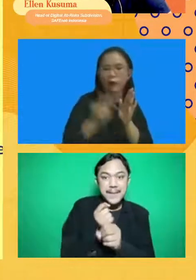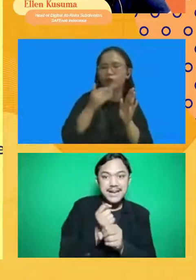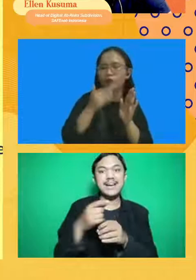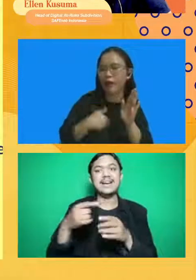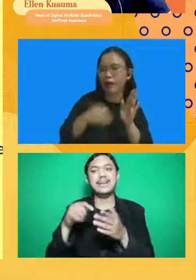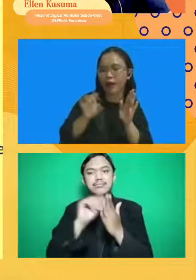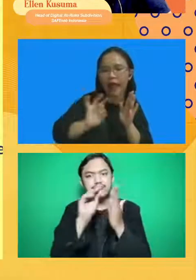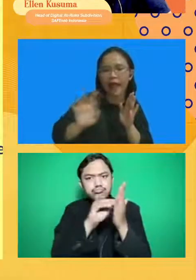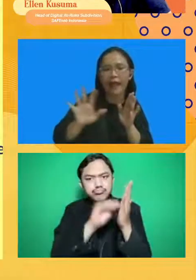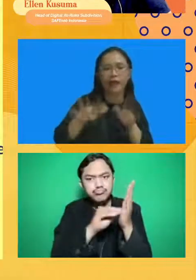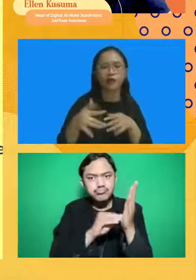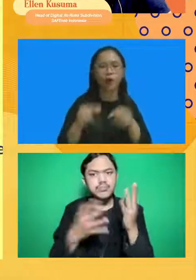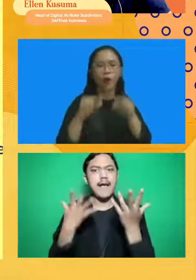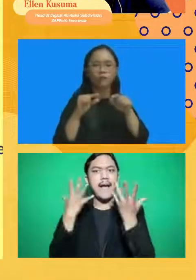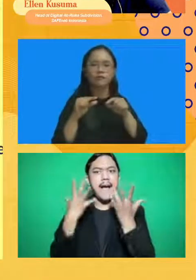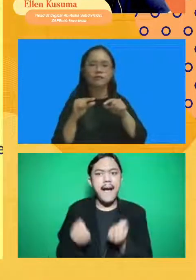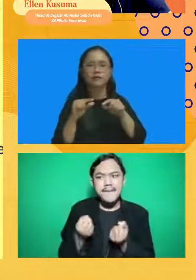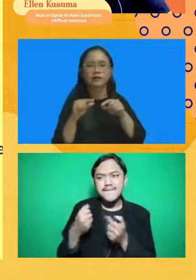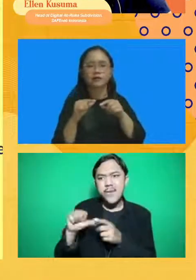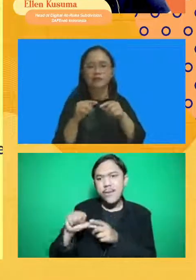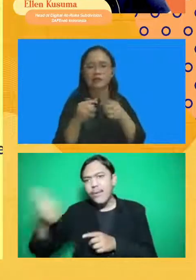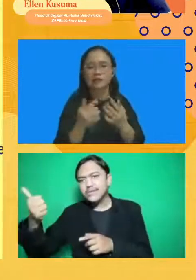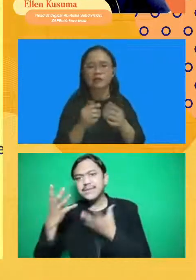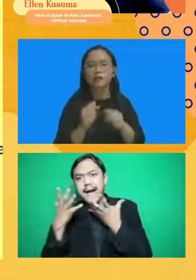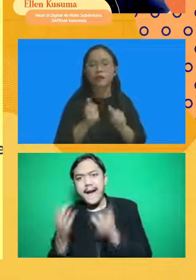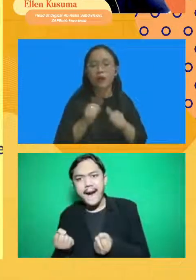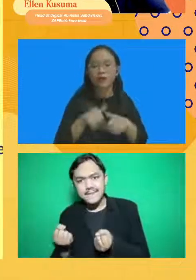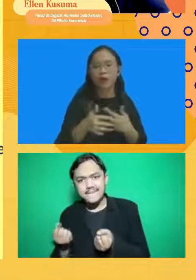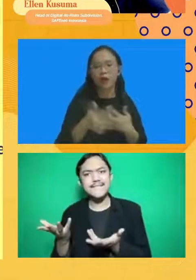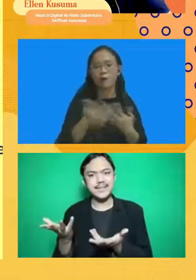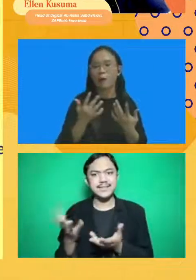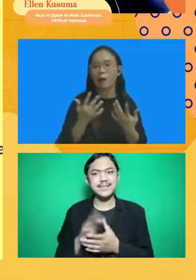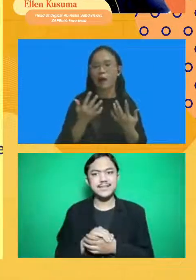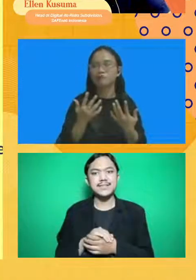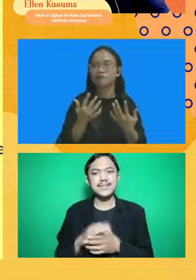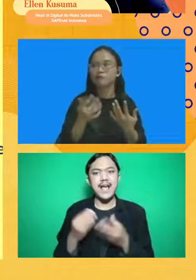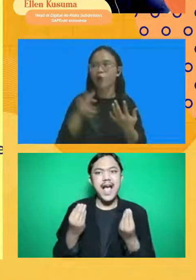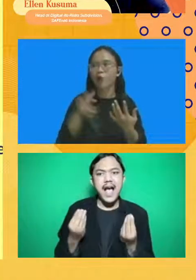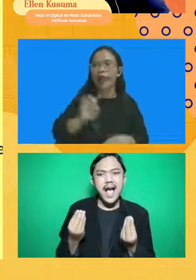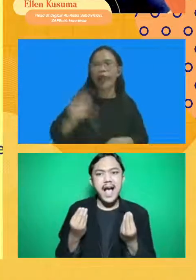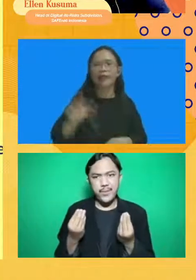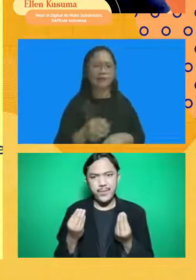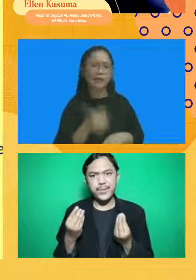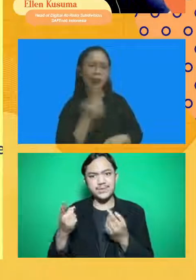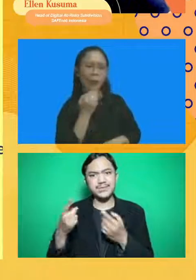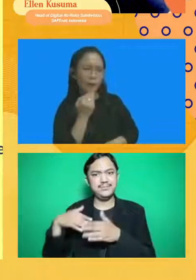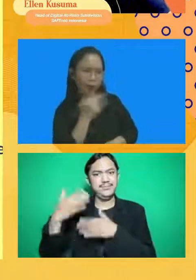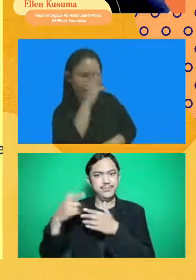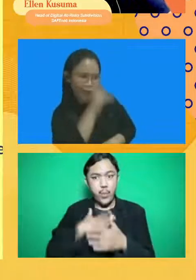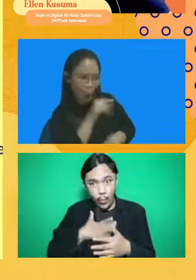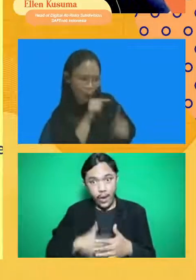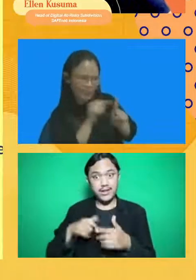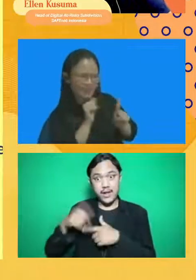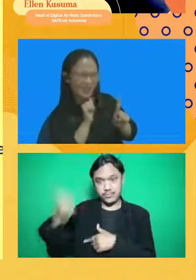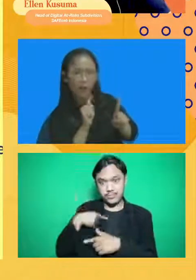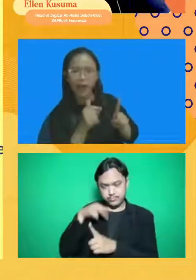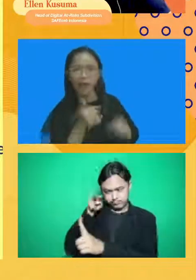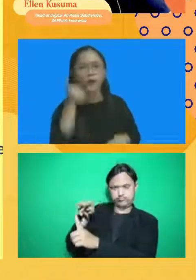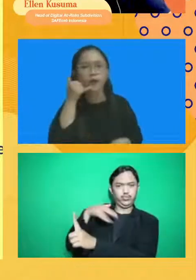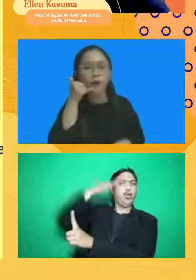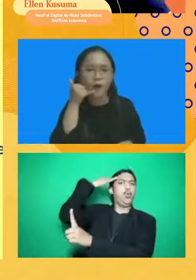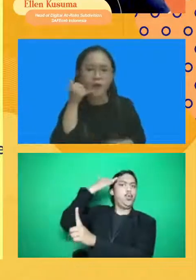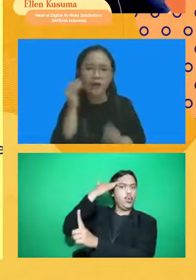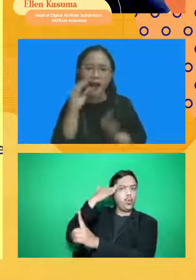title, so people can like try to find that person on Get Contact or Truecaller type